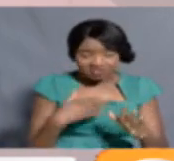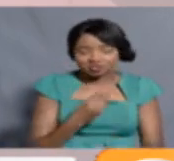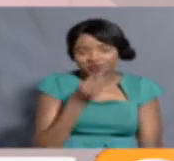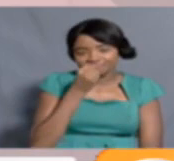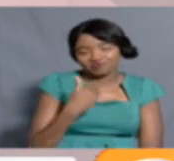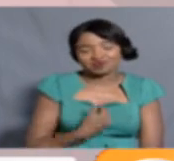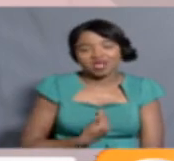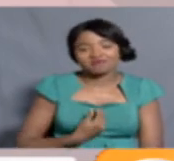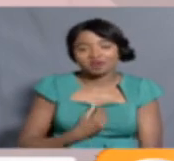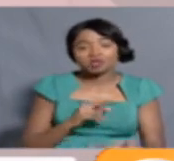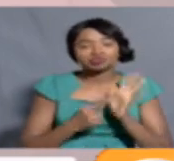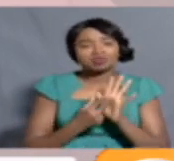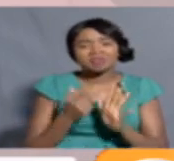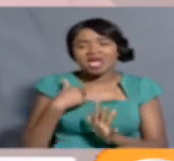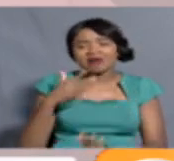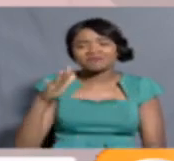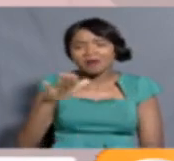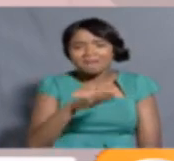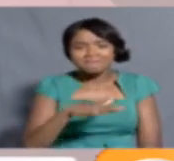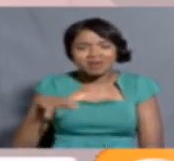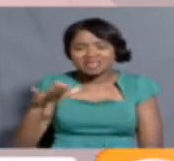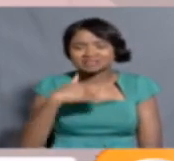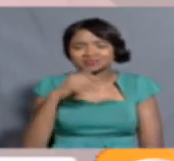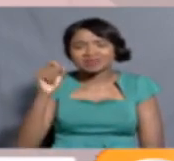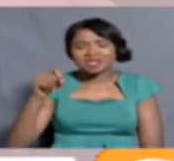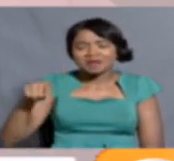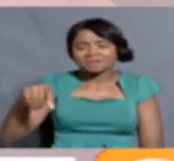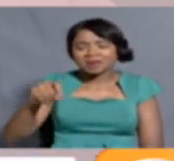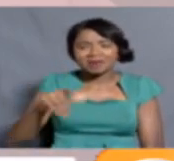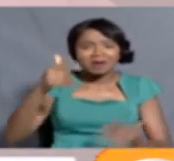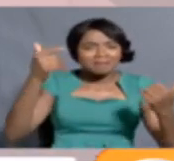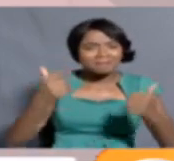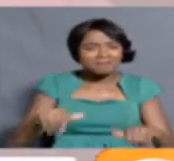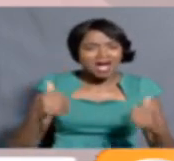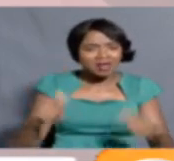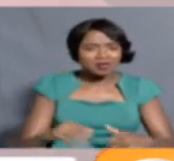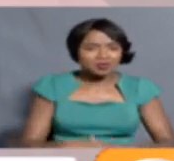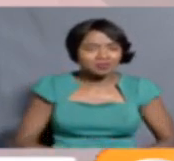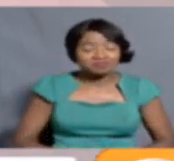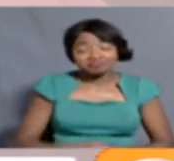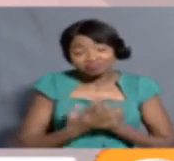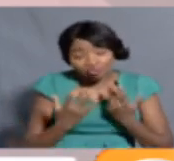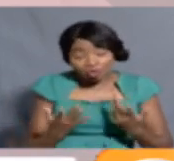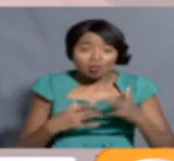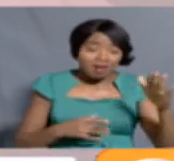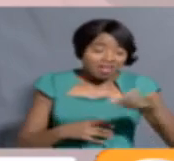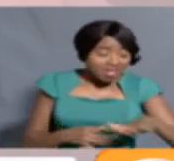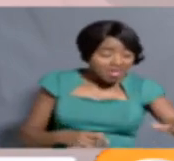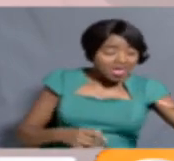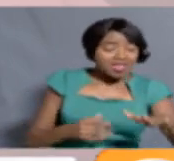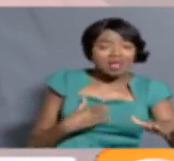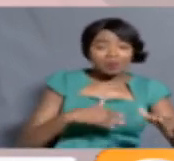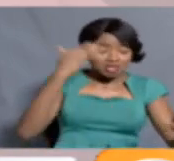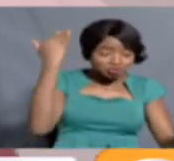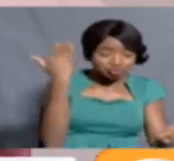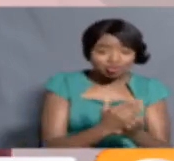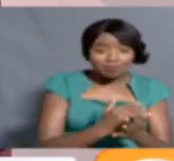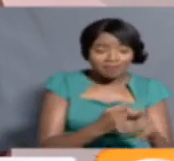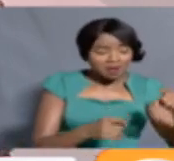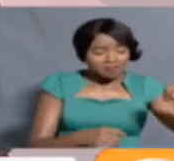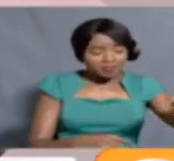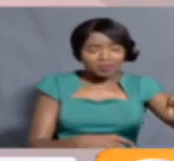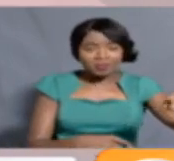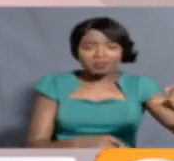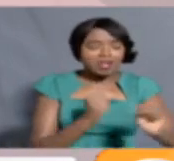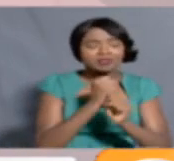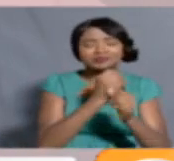Are there places where you grow totally different crops that have never been grown before? Are there areas where you stop growing some crops and do